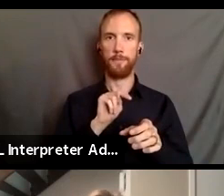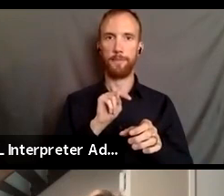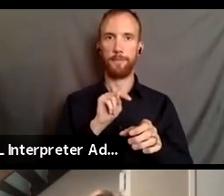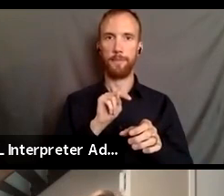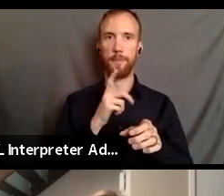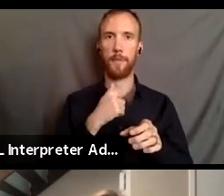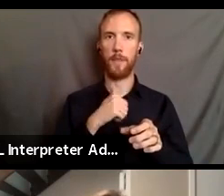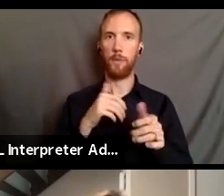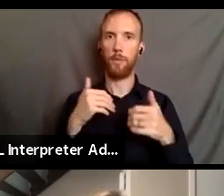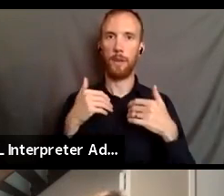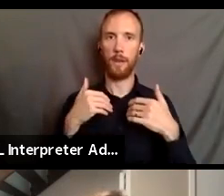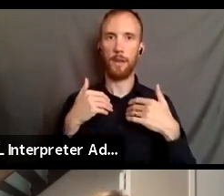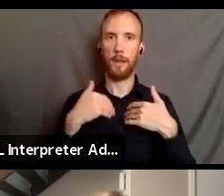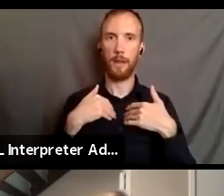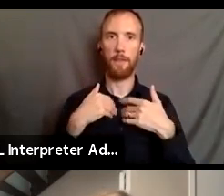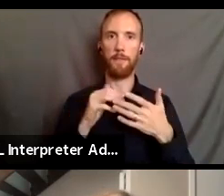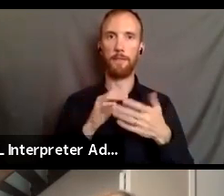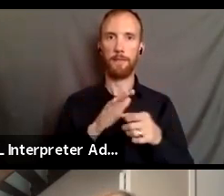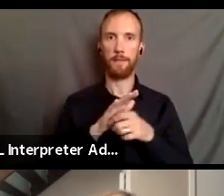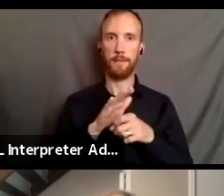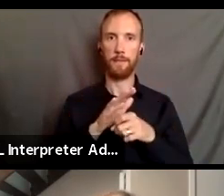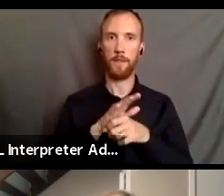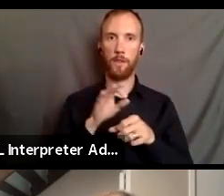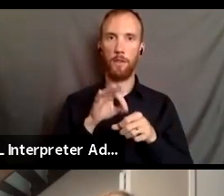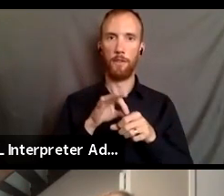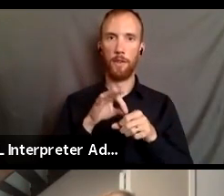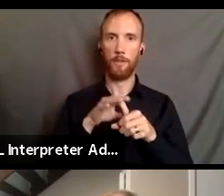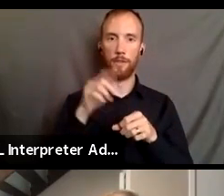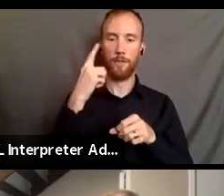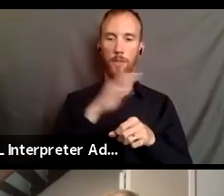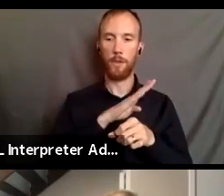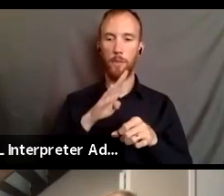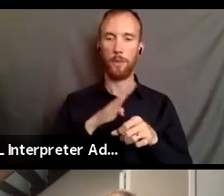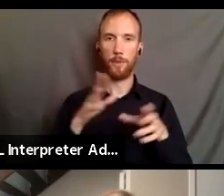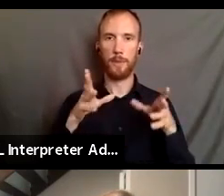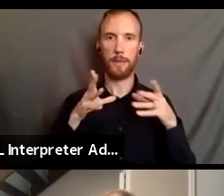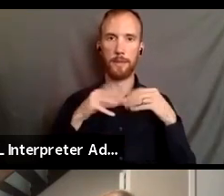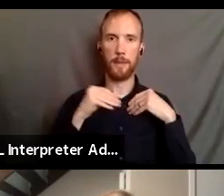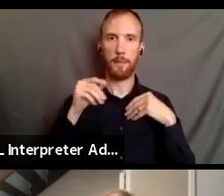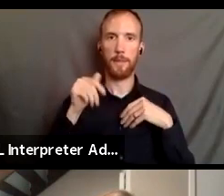we have the requisite votes for this matter to be adopted by the board